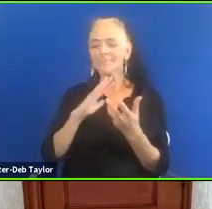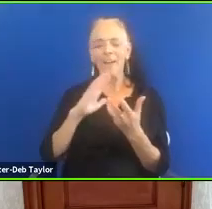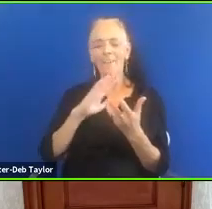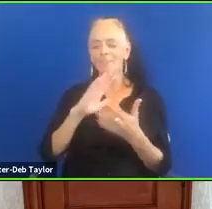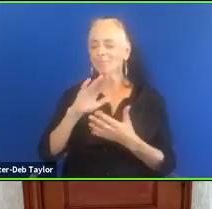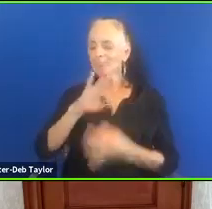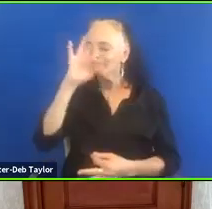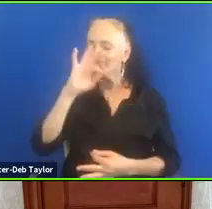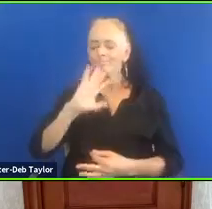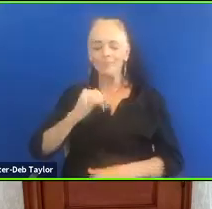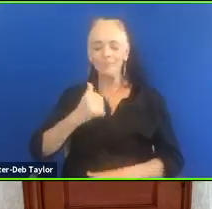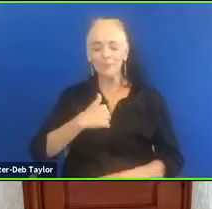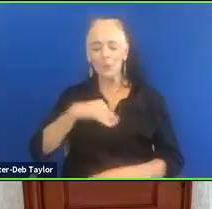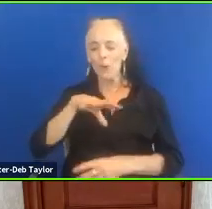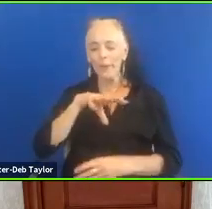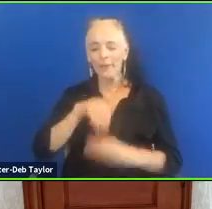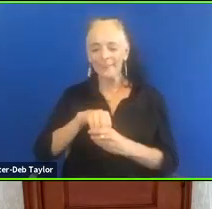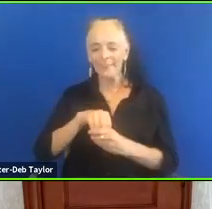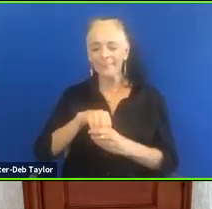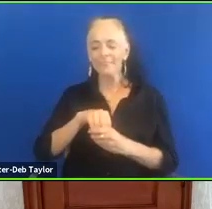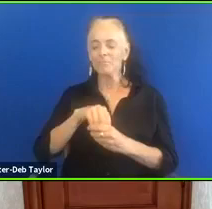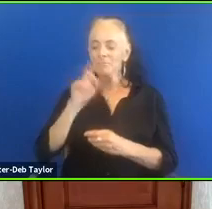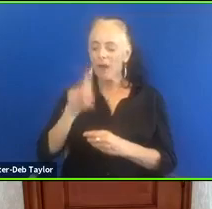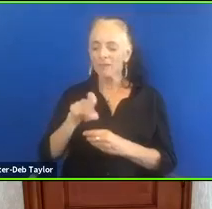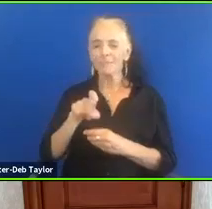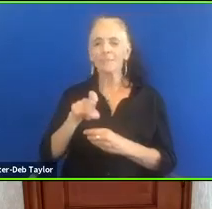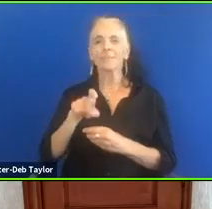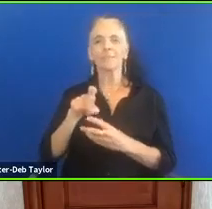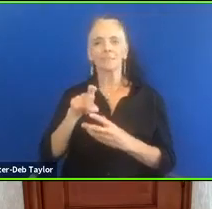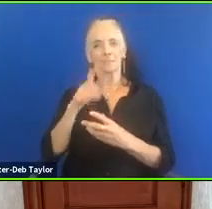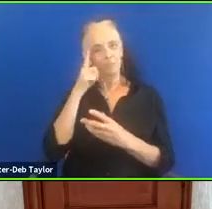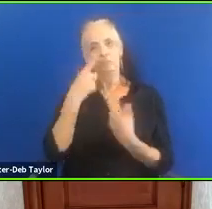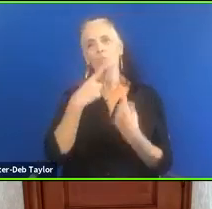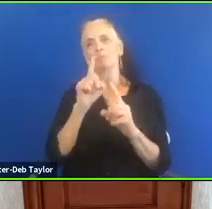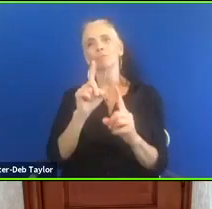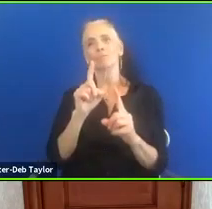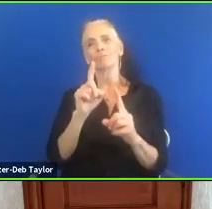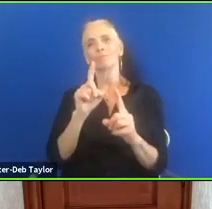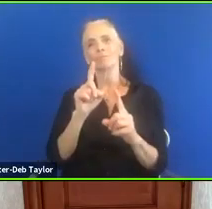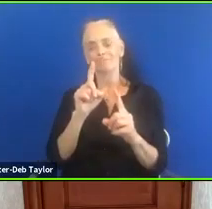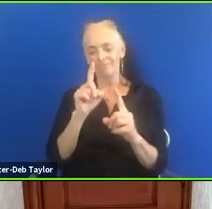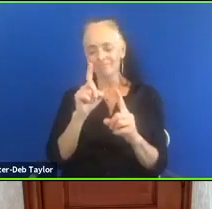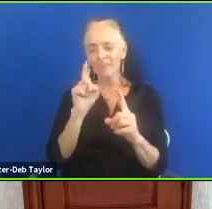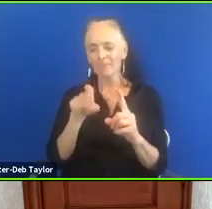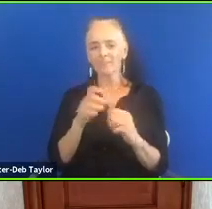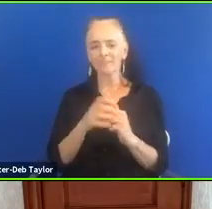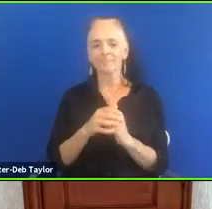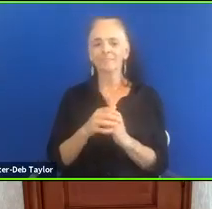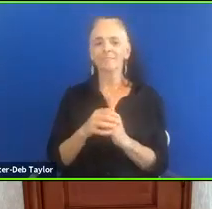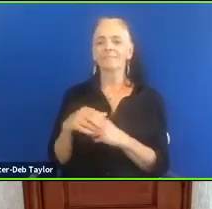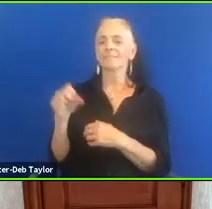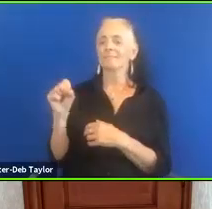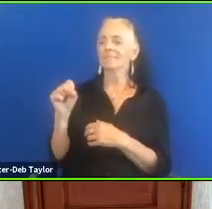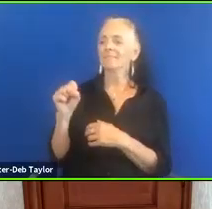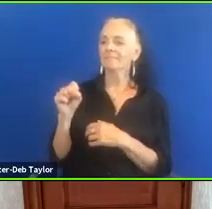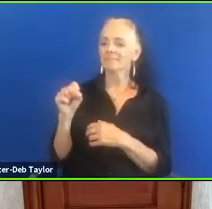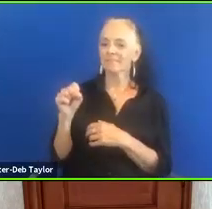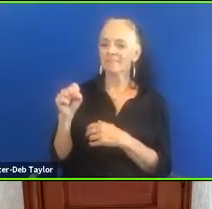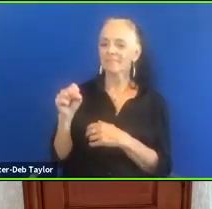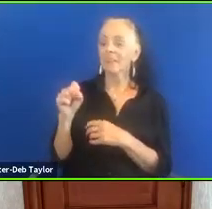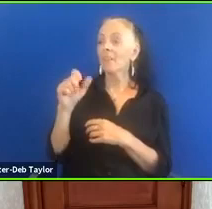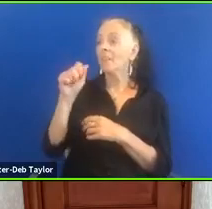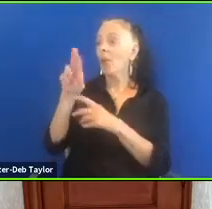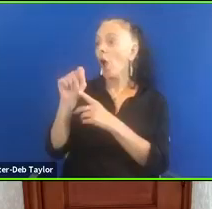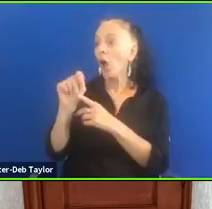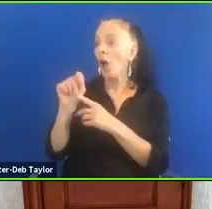so much power and beauty in this moment of so much complexity and hardship. Yeah, the art that's being created